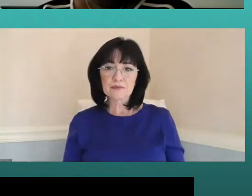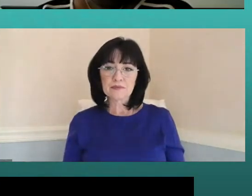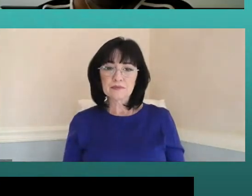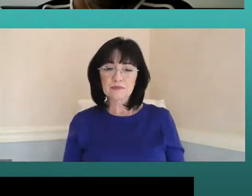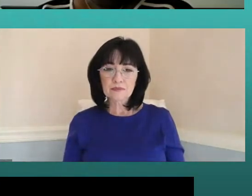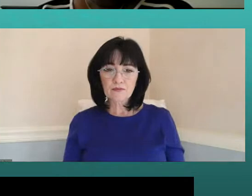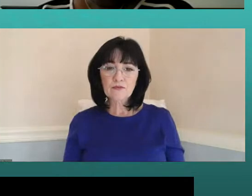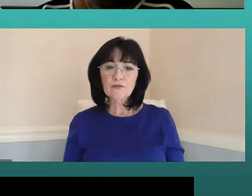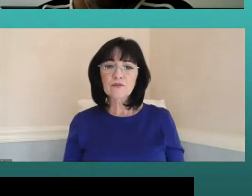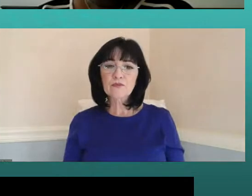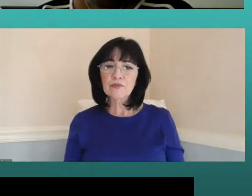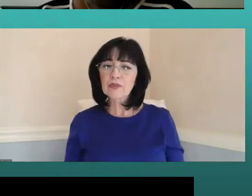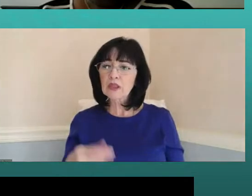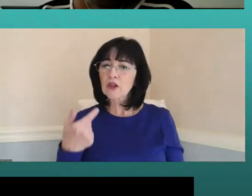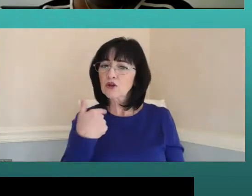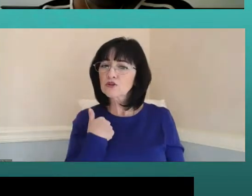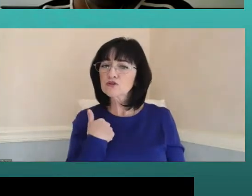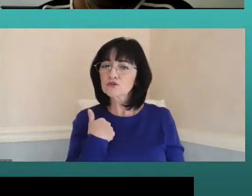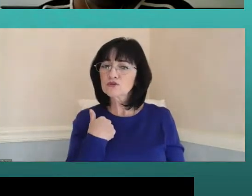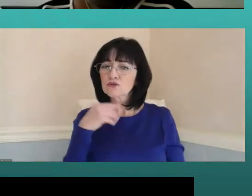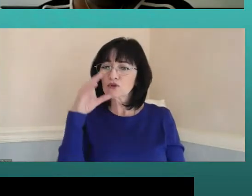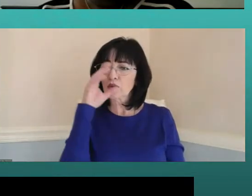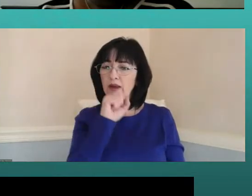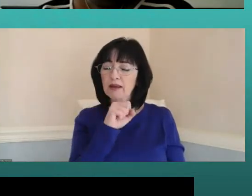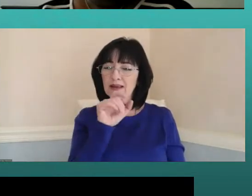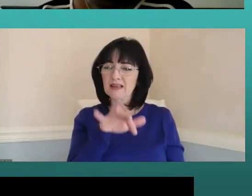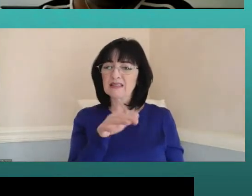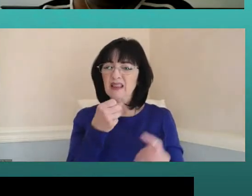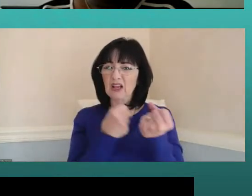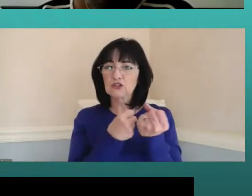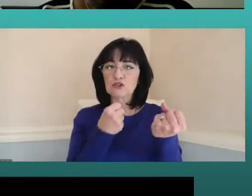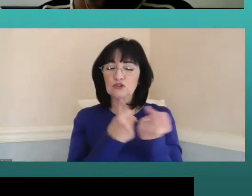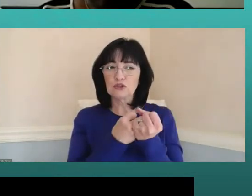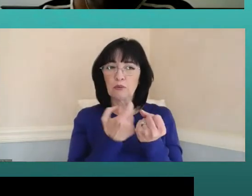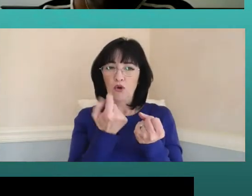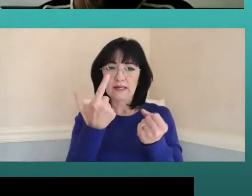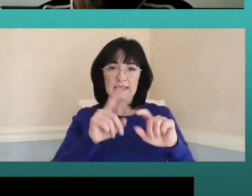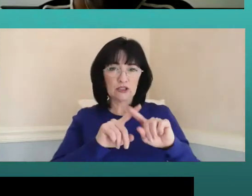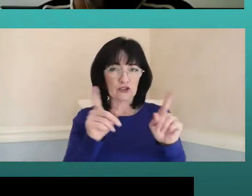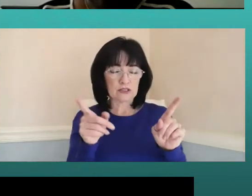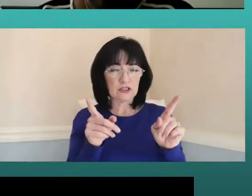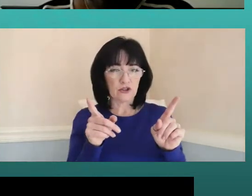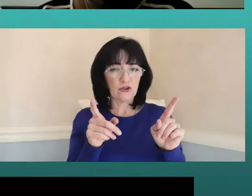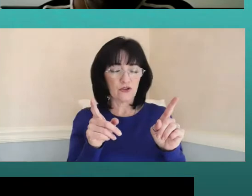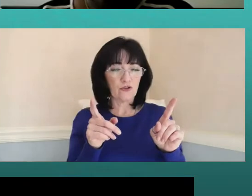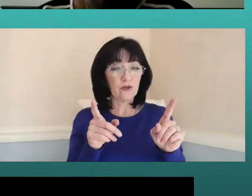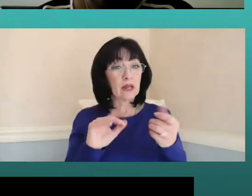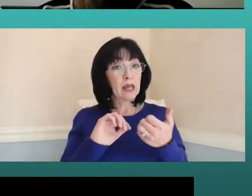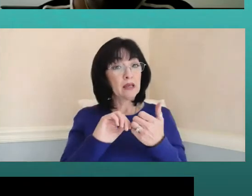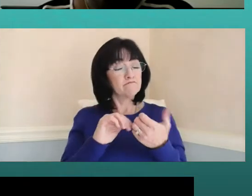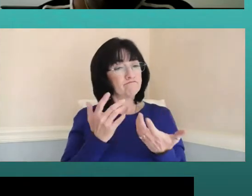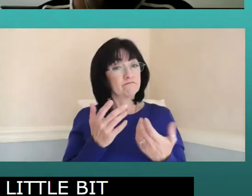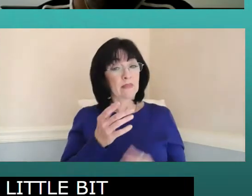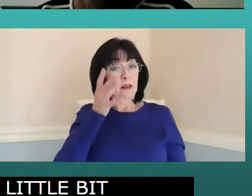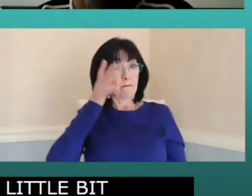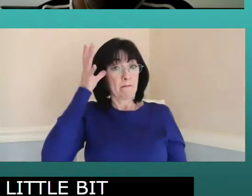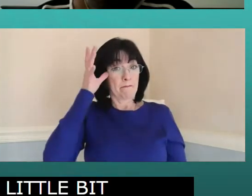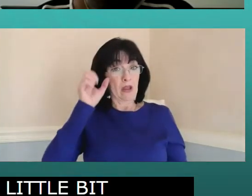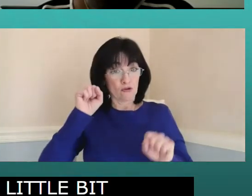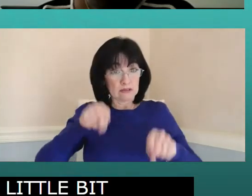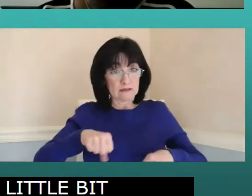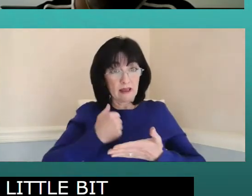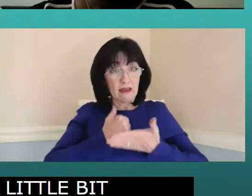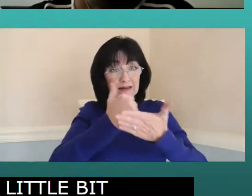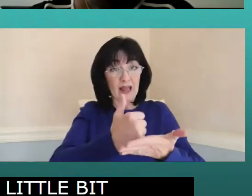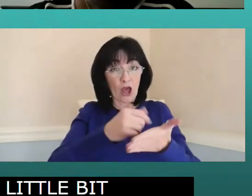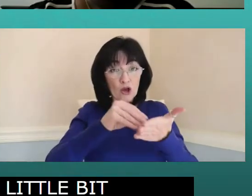So I guess this is taking the support question a little bit differently. How can parents help their students this summer? How